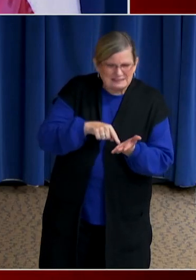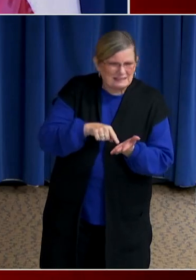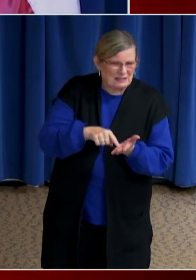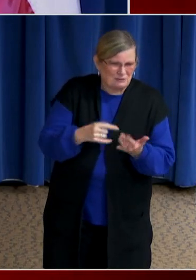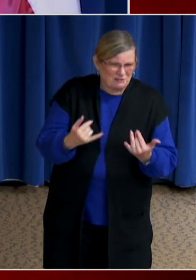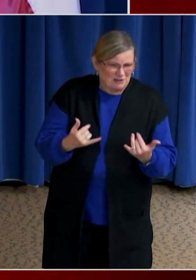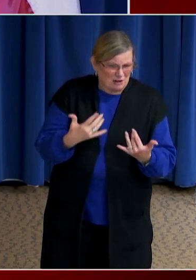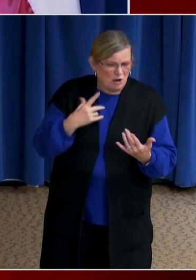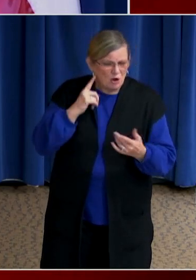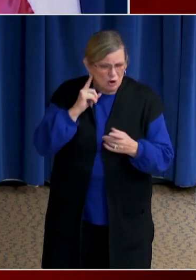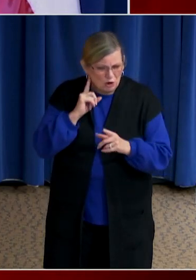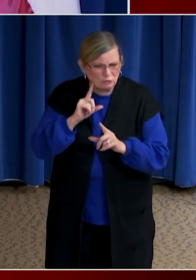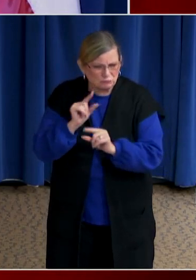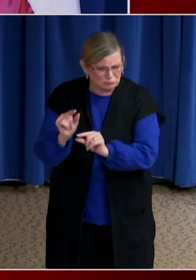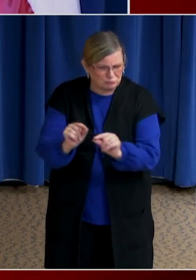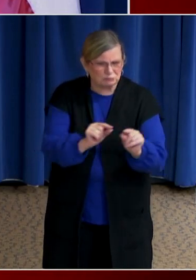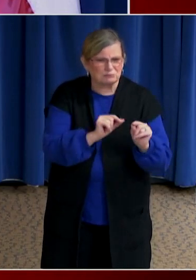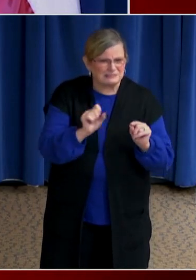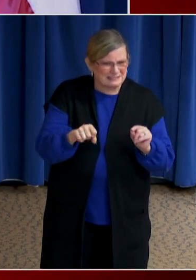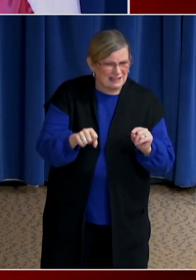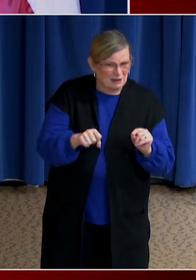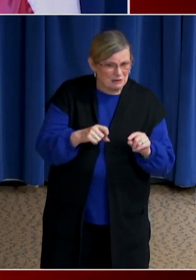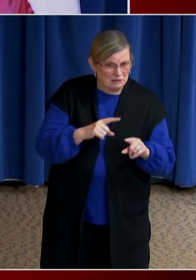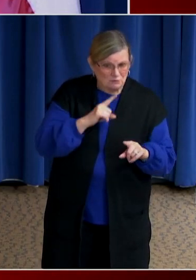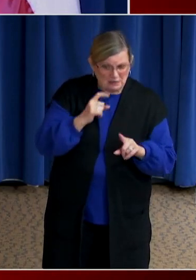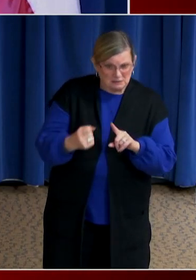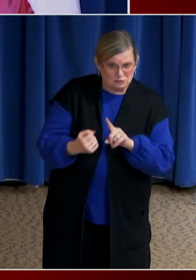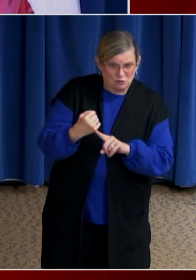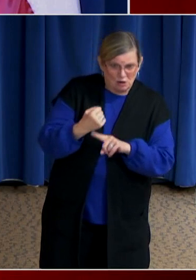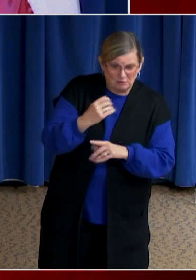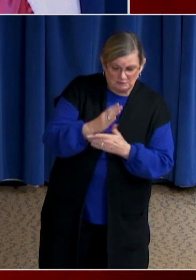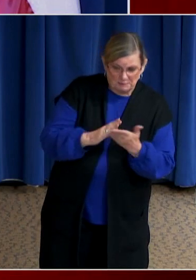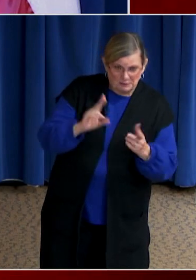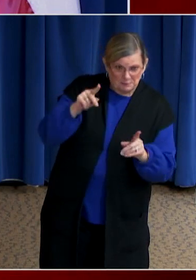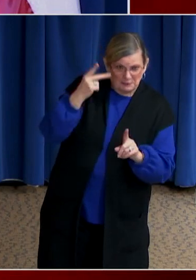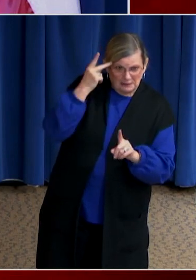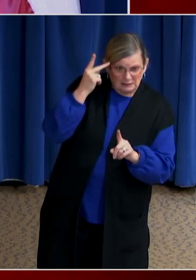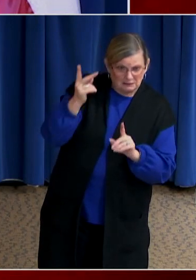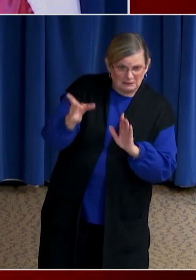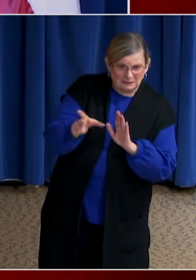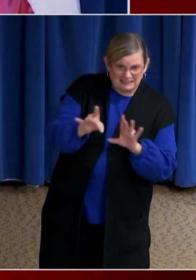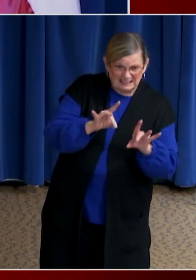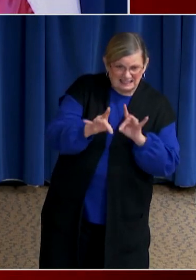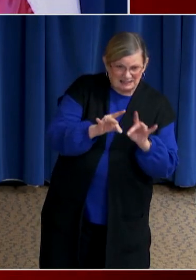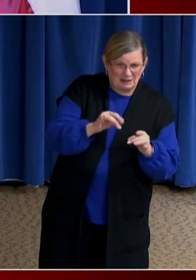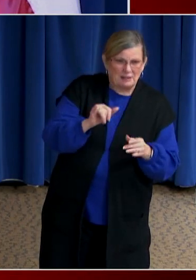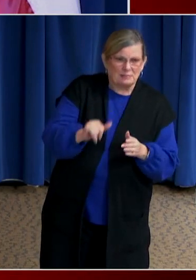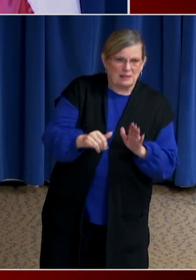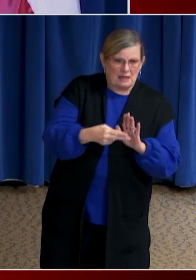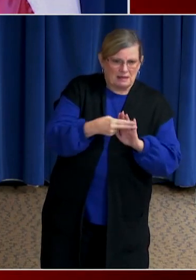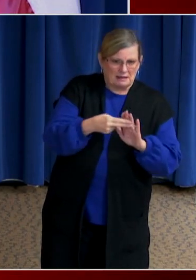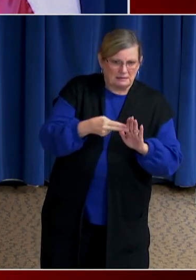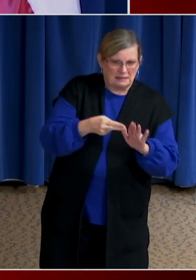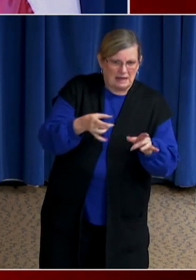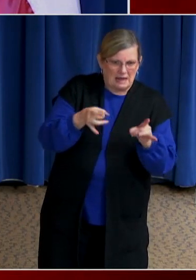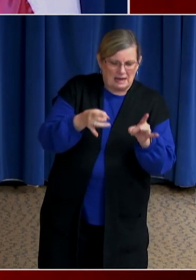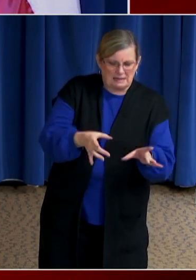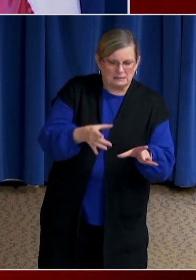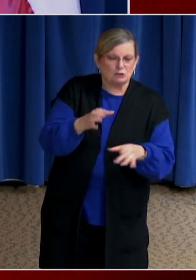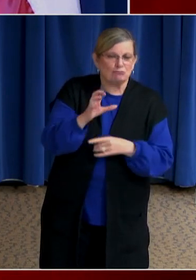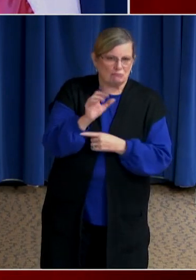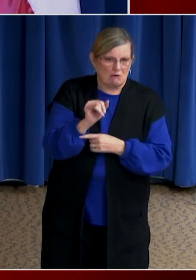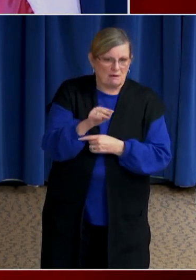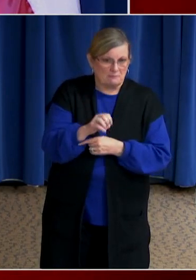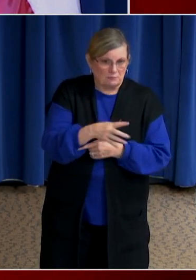know, if you assault someone because of their political affiliation, that would be a hate crime. Okay. So you're investigating it on